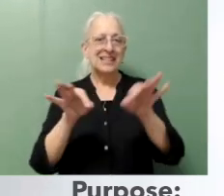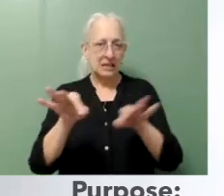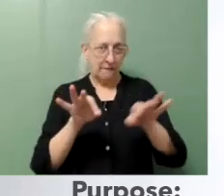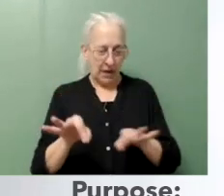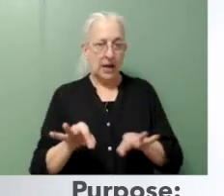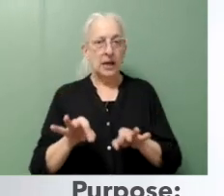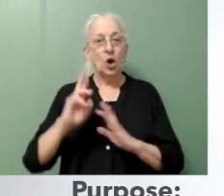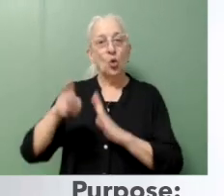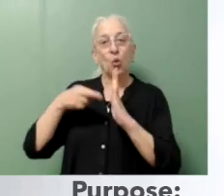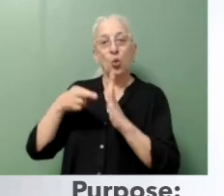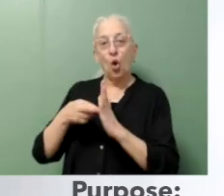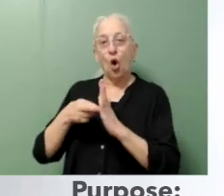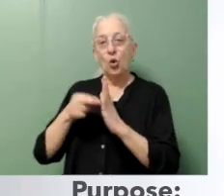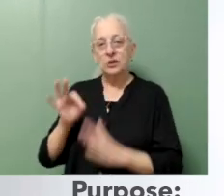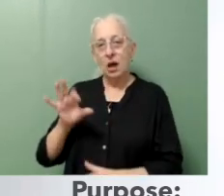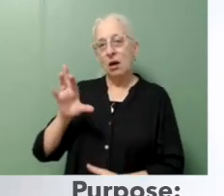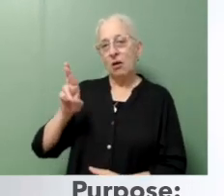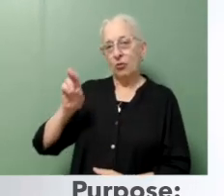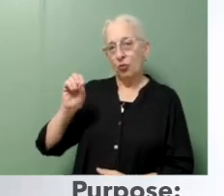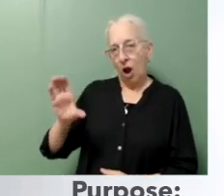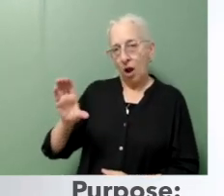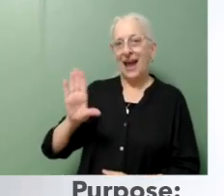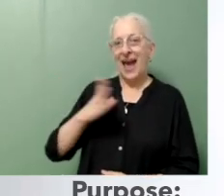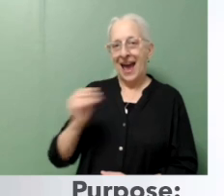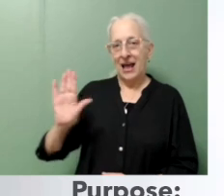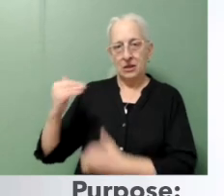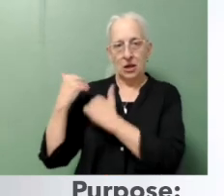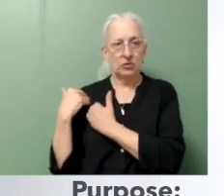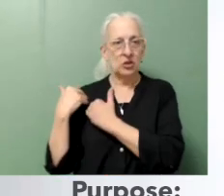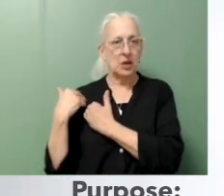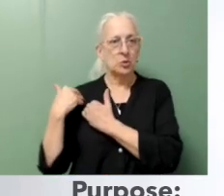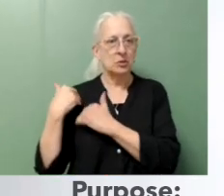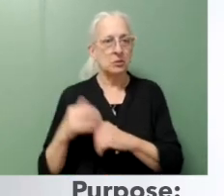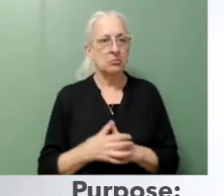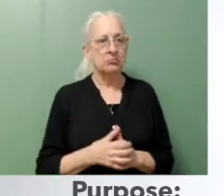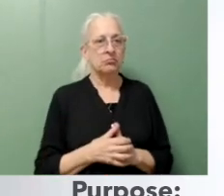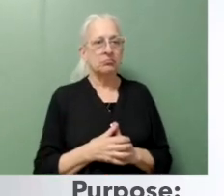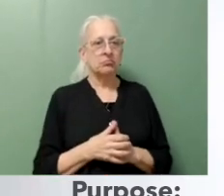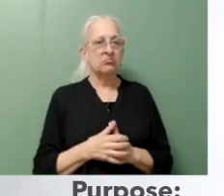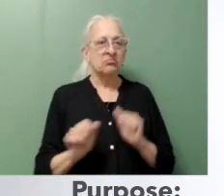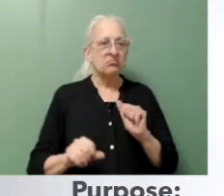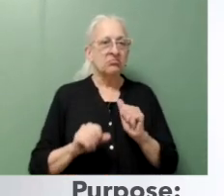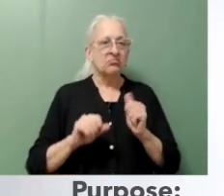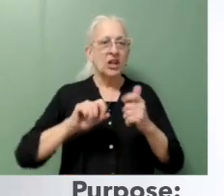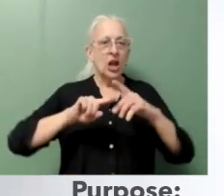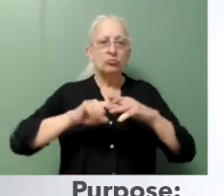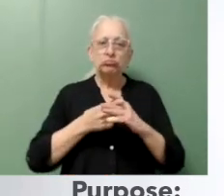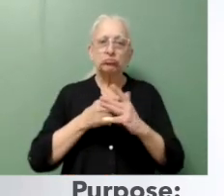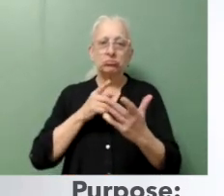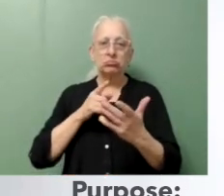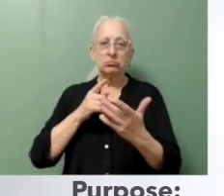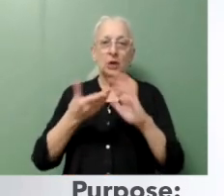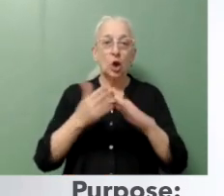responsibilities, initiating community engagement with local community-based organizations, ethnic